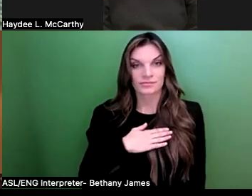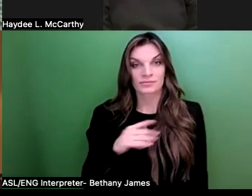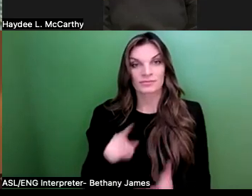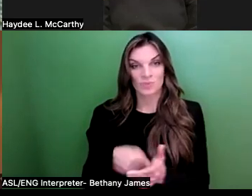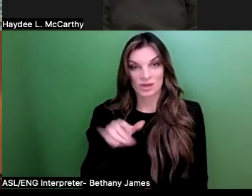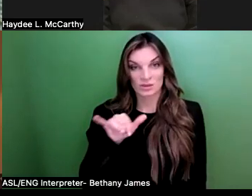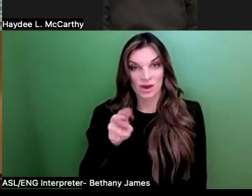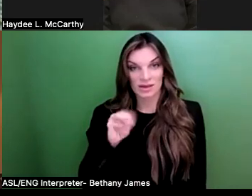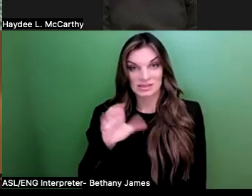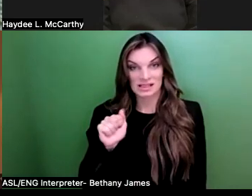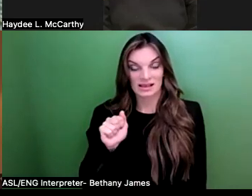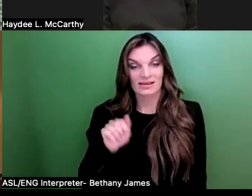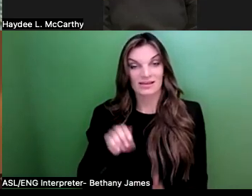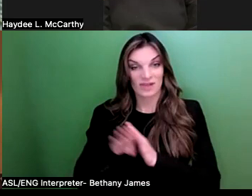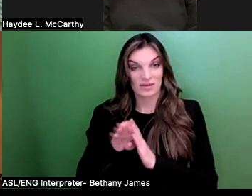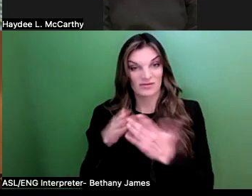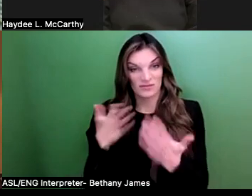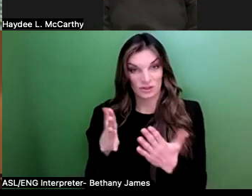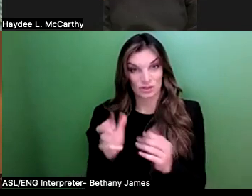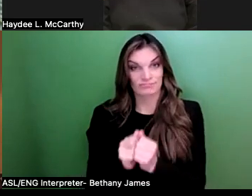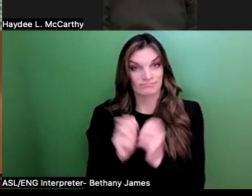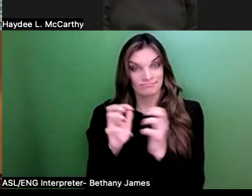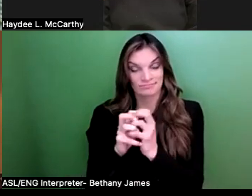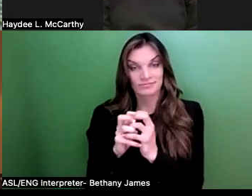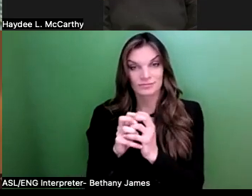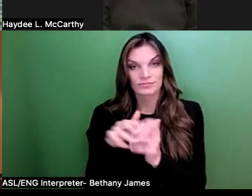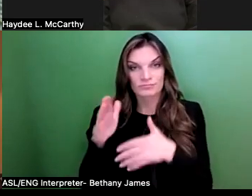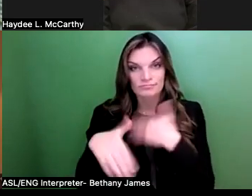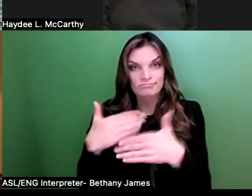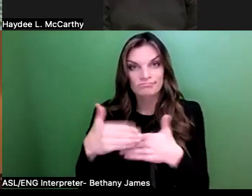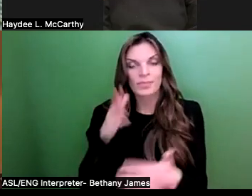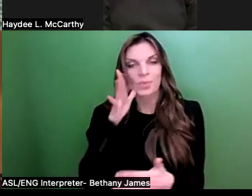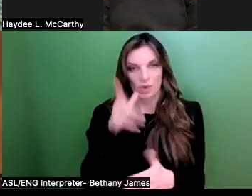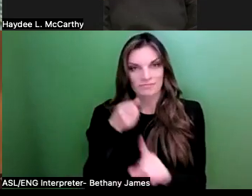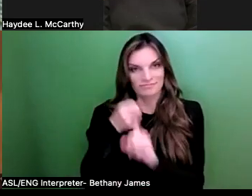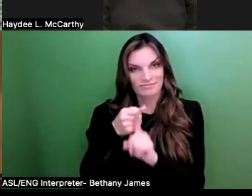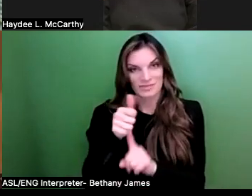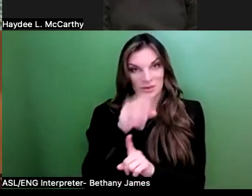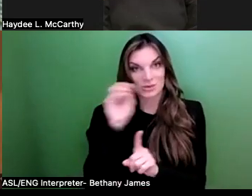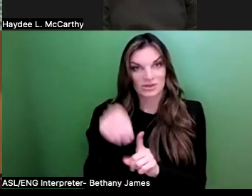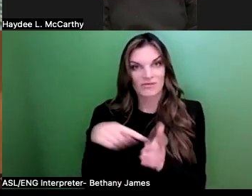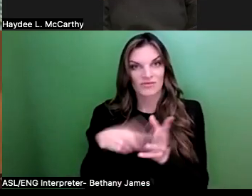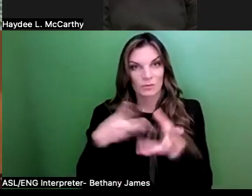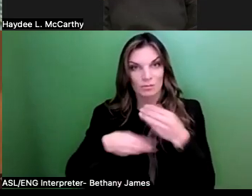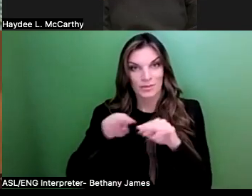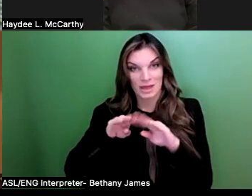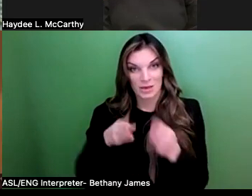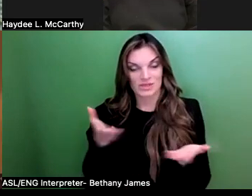YMCA development comes online, we will be at 10% affordable housing in Tarrytown.